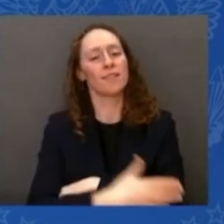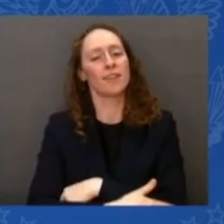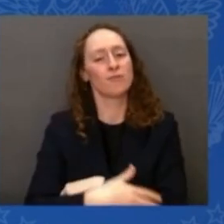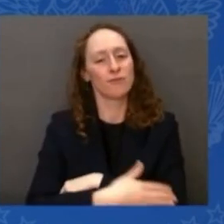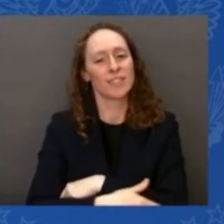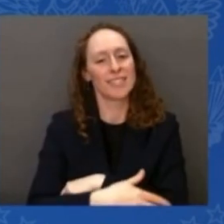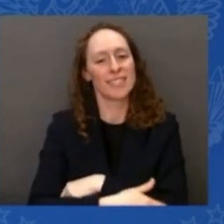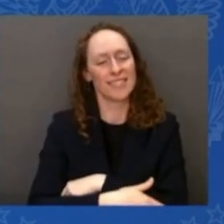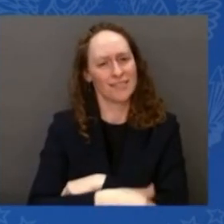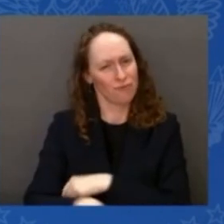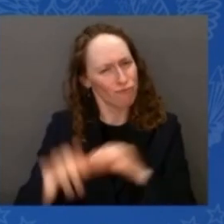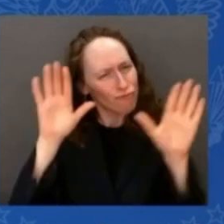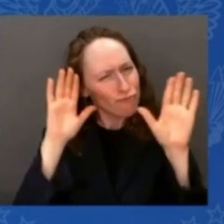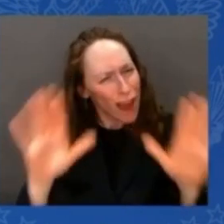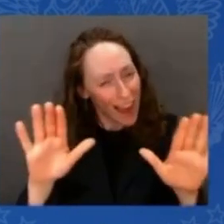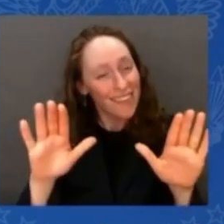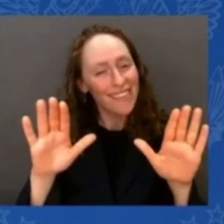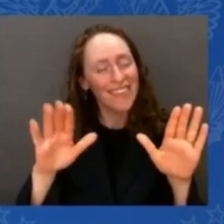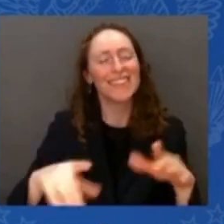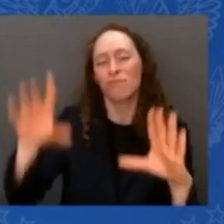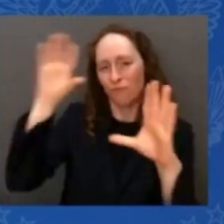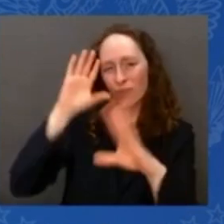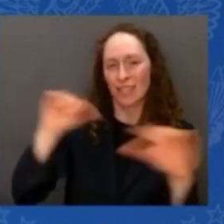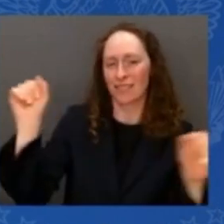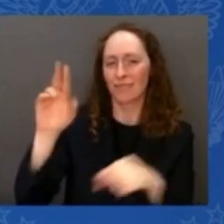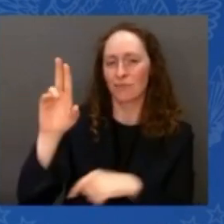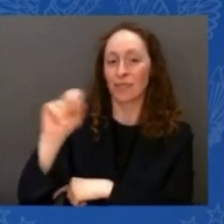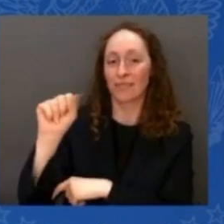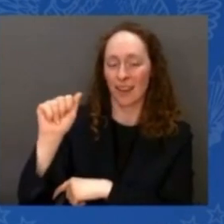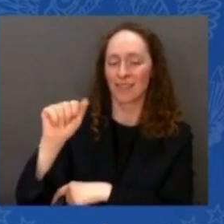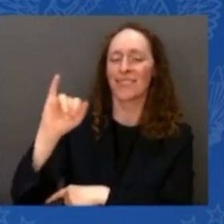States, Joseph R. Biden.